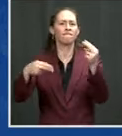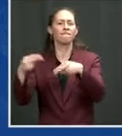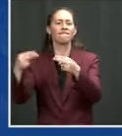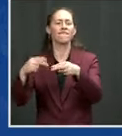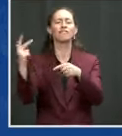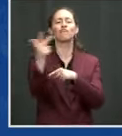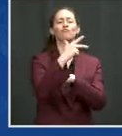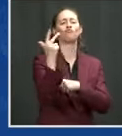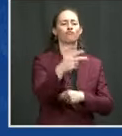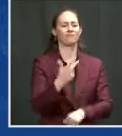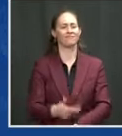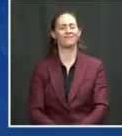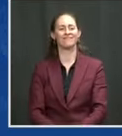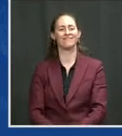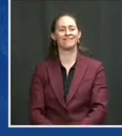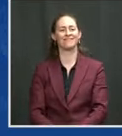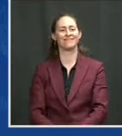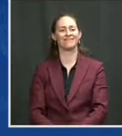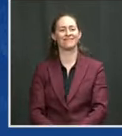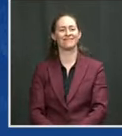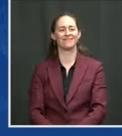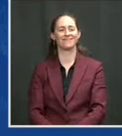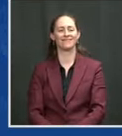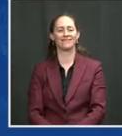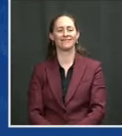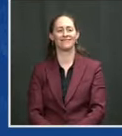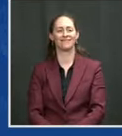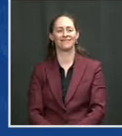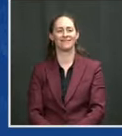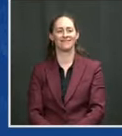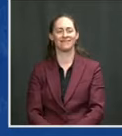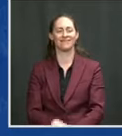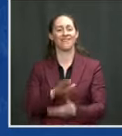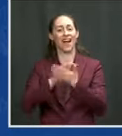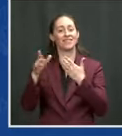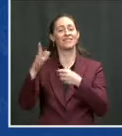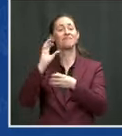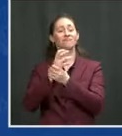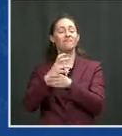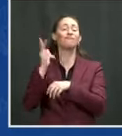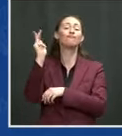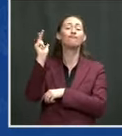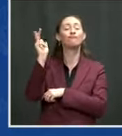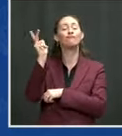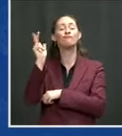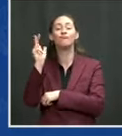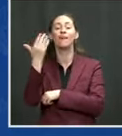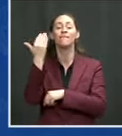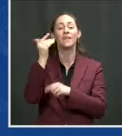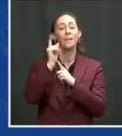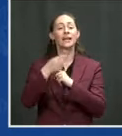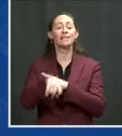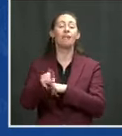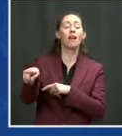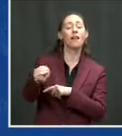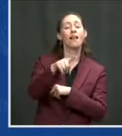back in their car for 15 minutes, be watched remotely, and drive off feeling free and clear of COVID.